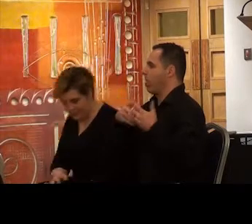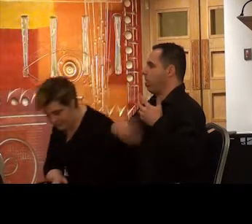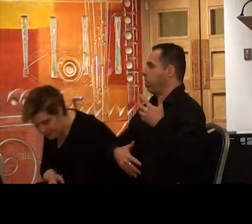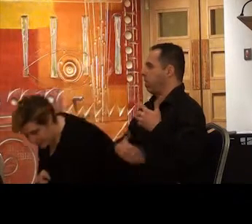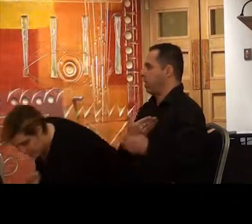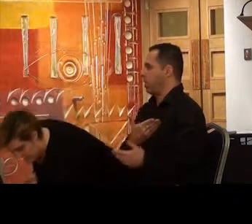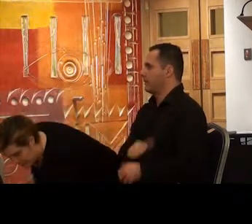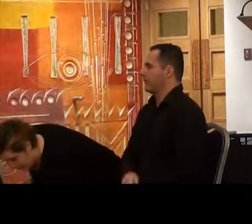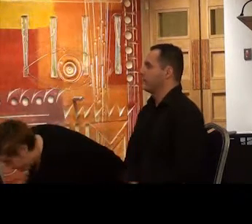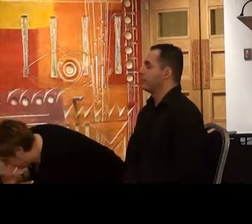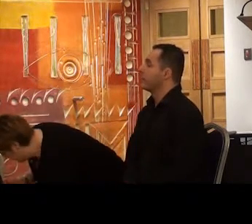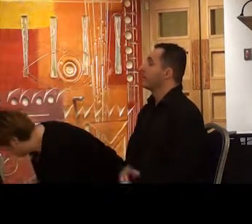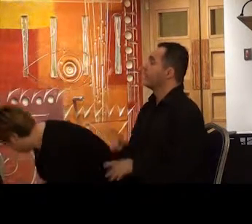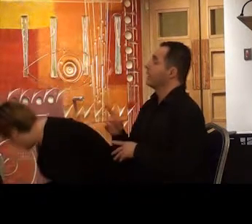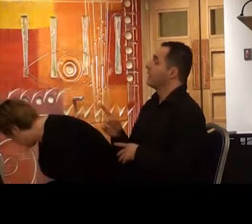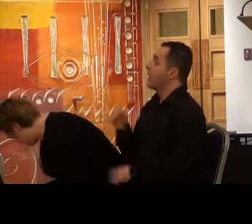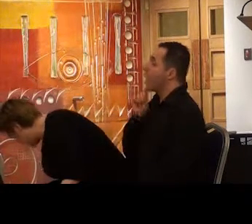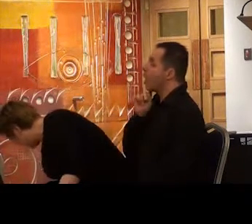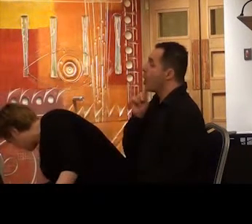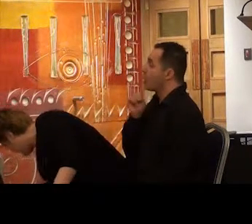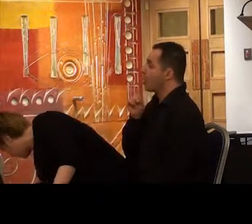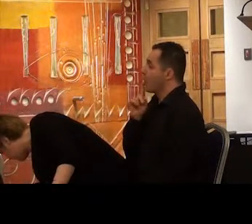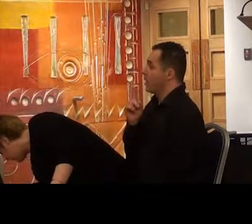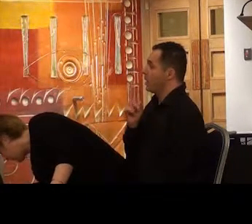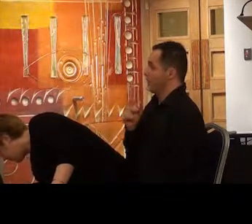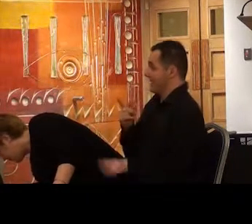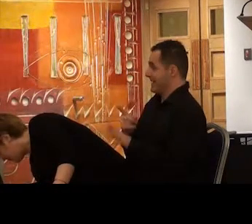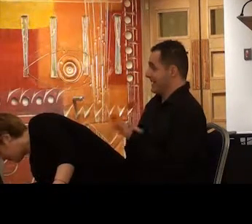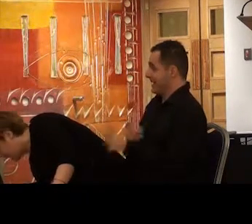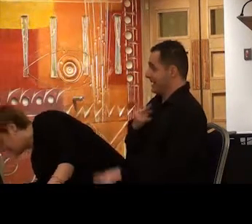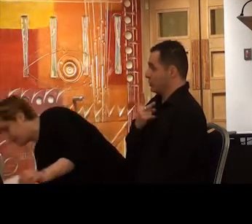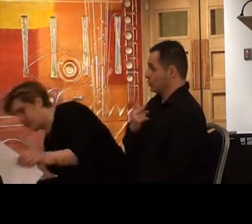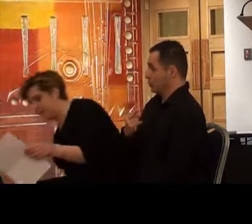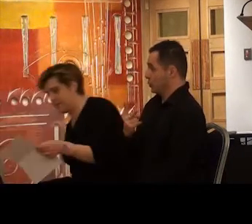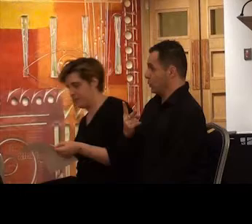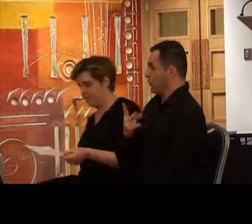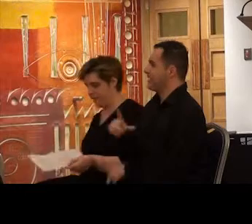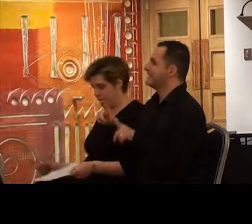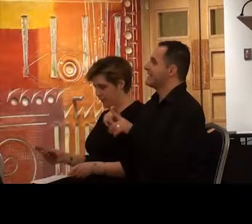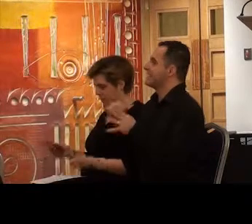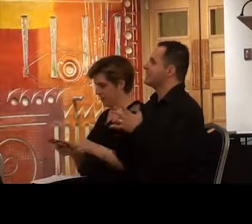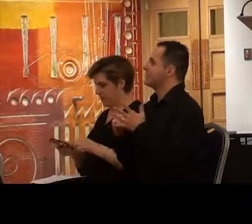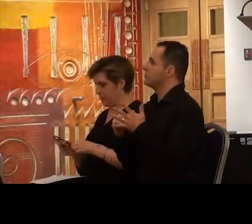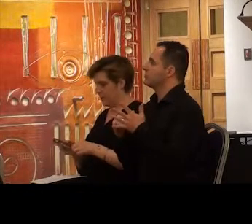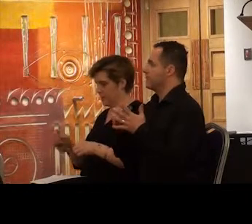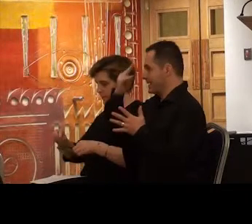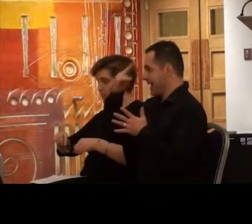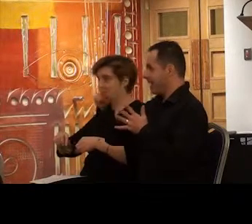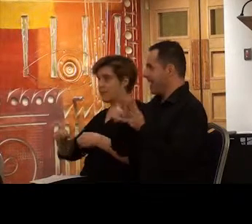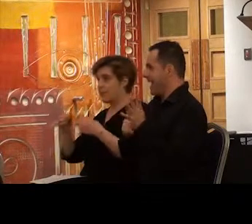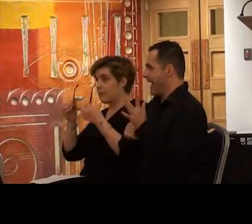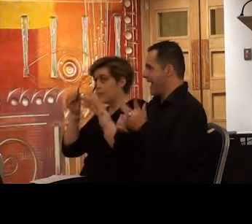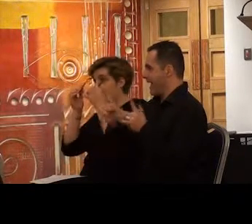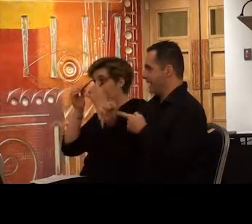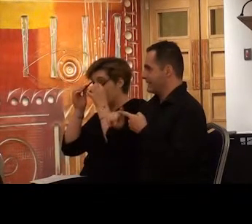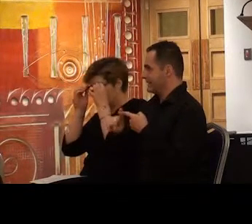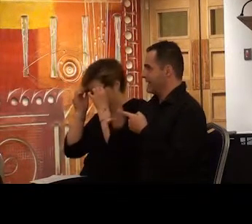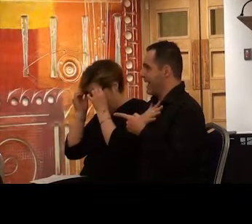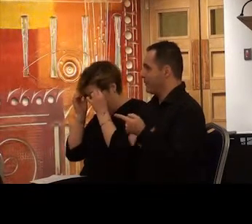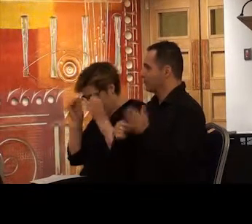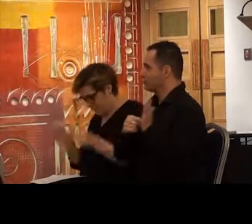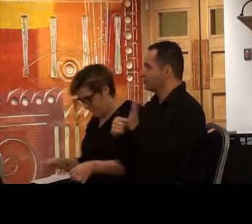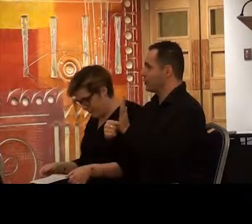meaning. We have a little girl currently now in year 2 class with Down syndrome, Alice. And the pictures that I want to show